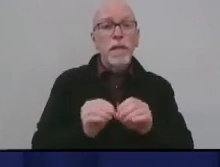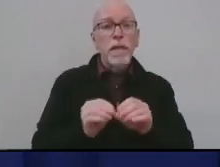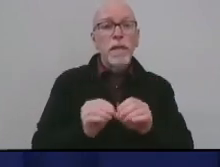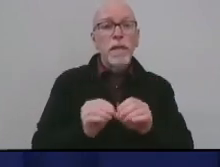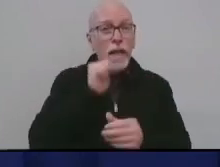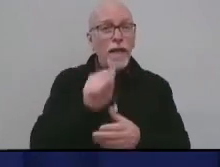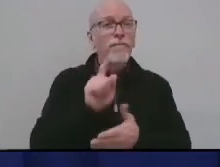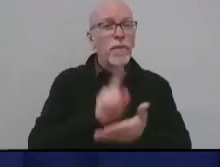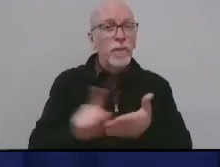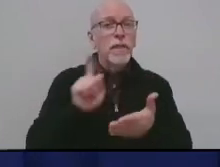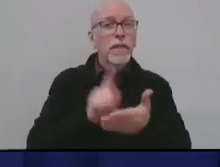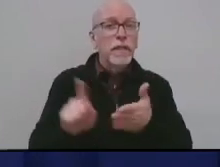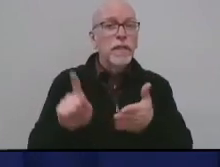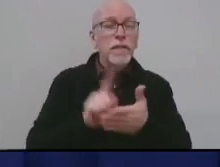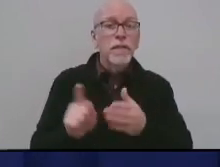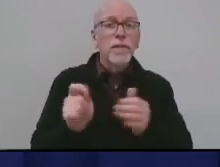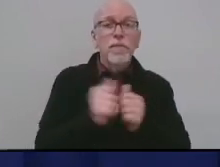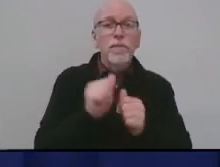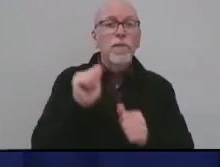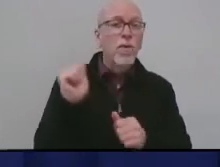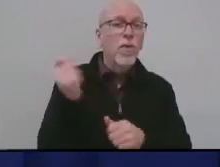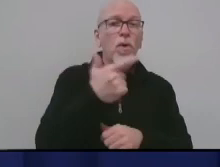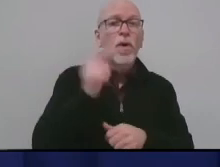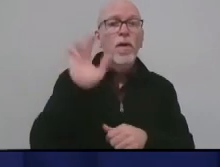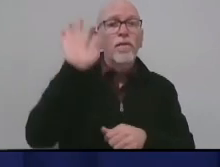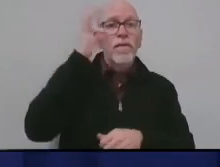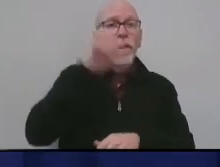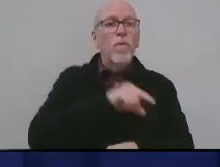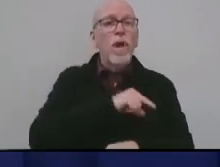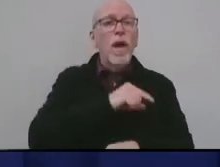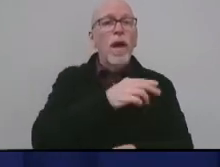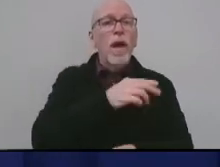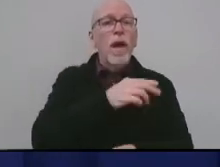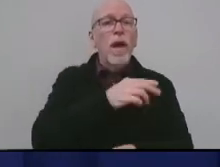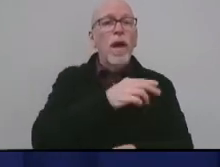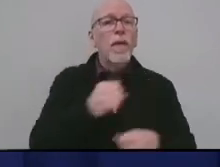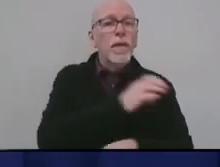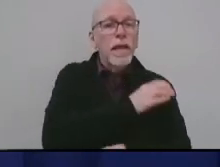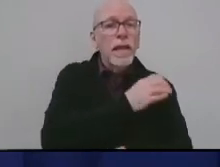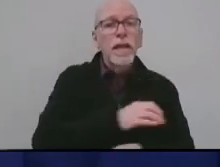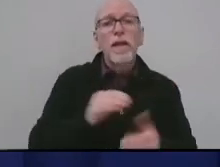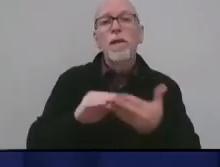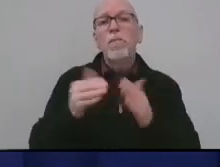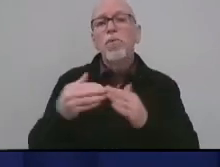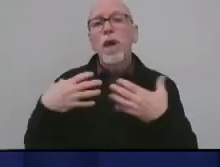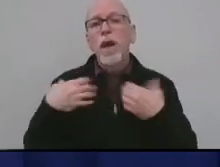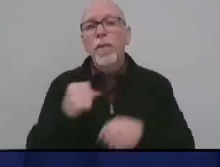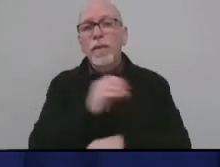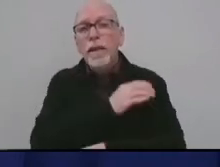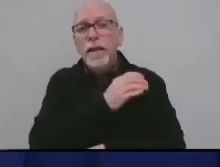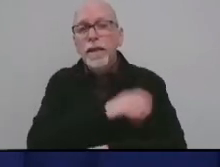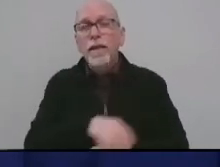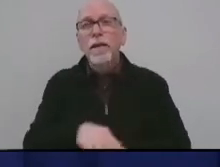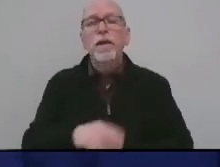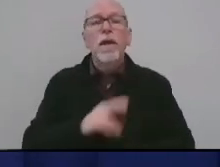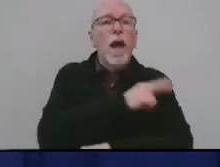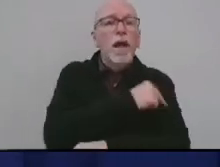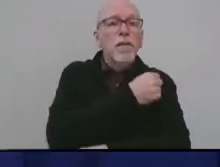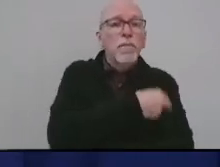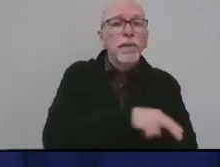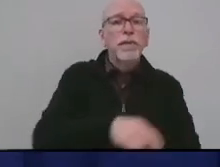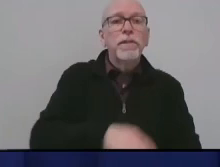with all of our federally qualified health clinics and community health clinics, with all of our hospitals. We have met